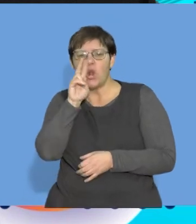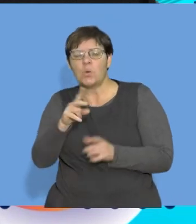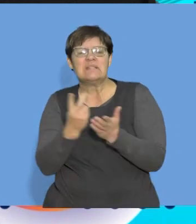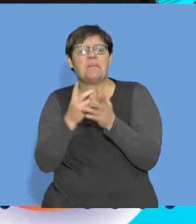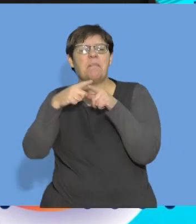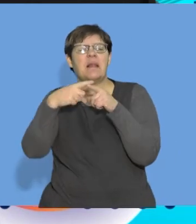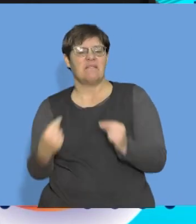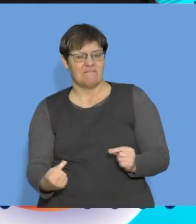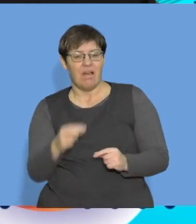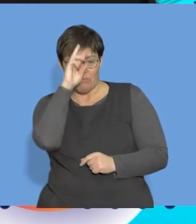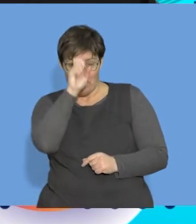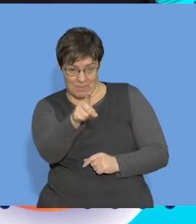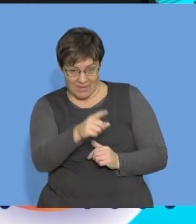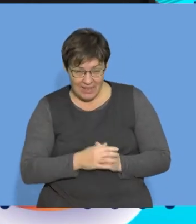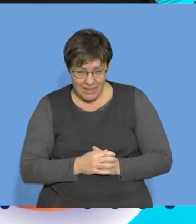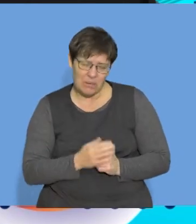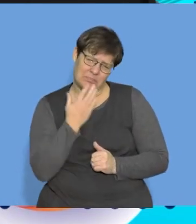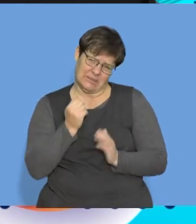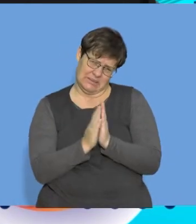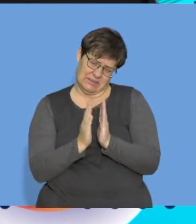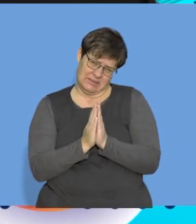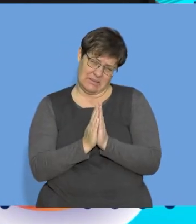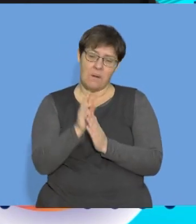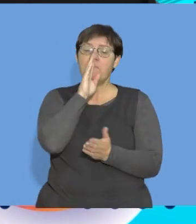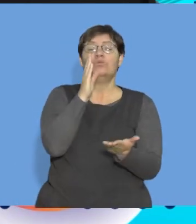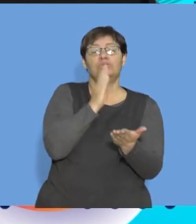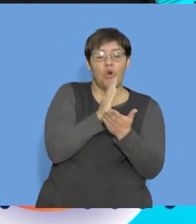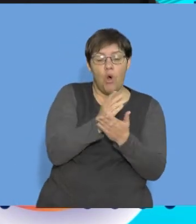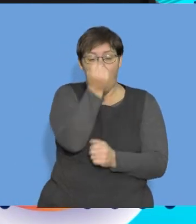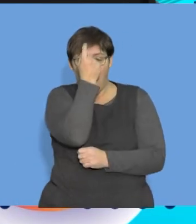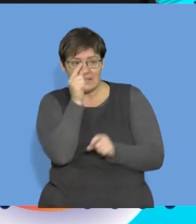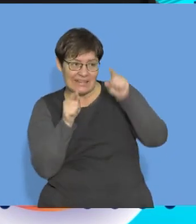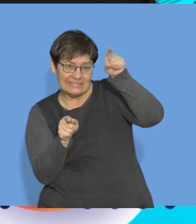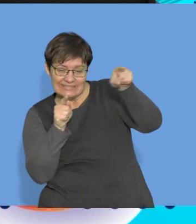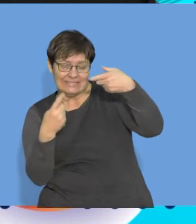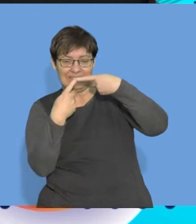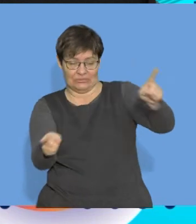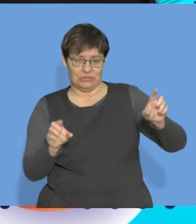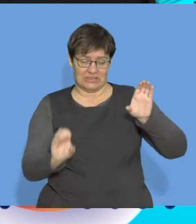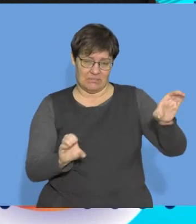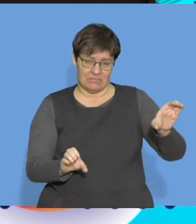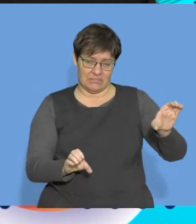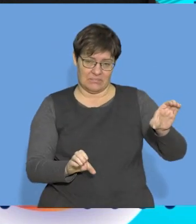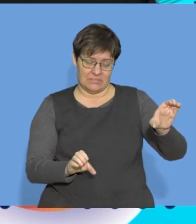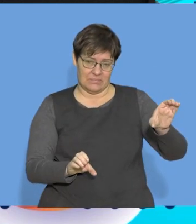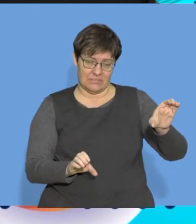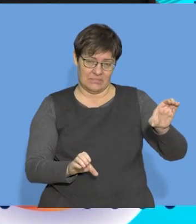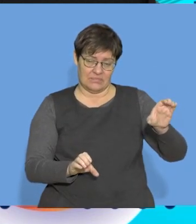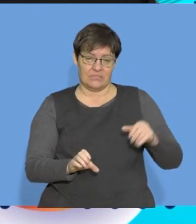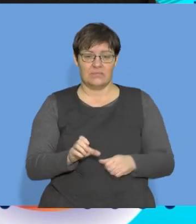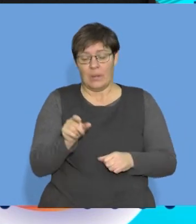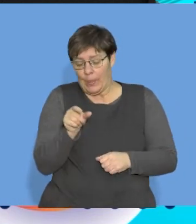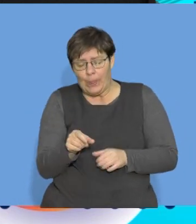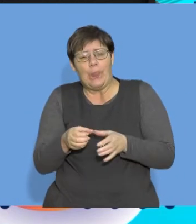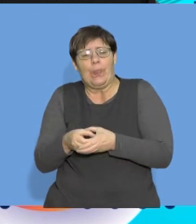like a leaf. You will remember that. Please make sure you understand the cerebellum